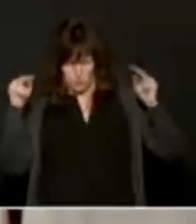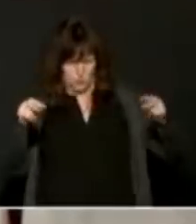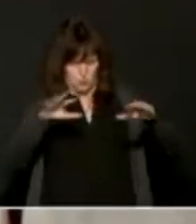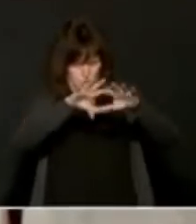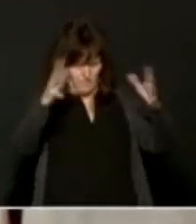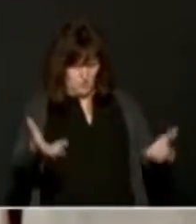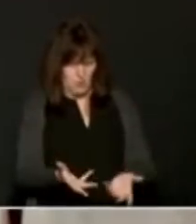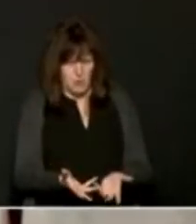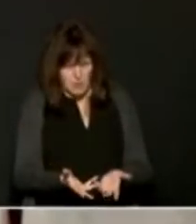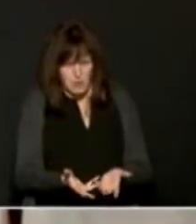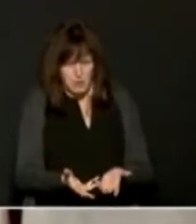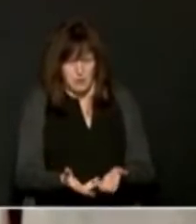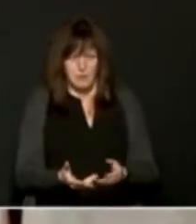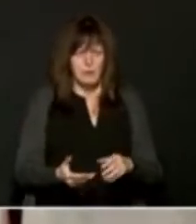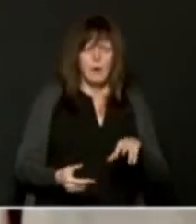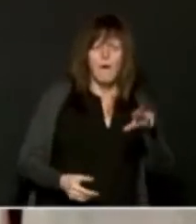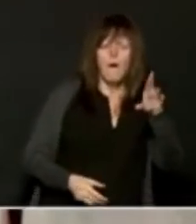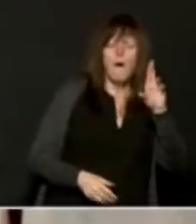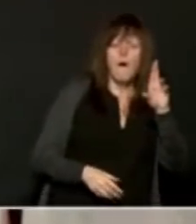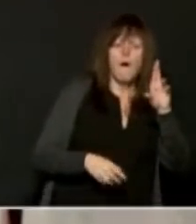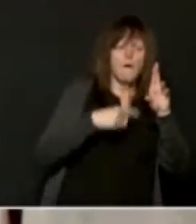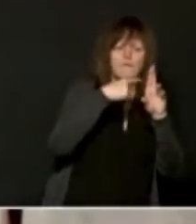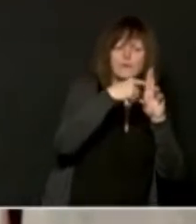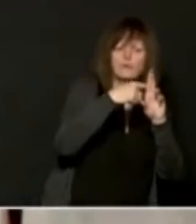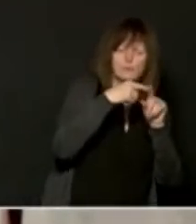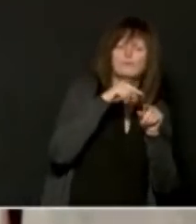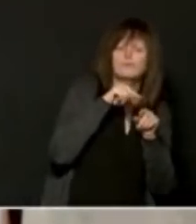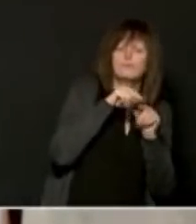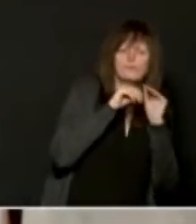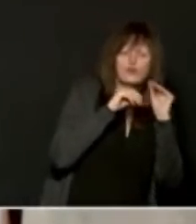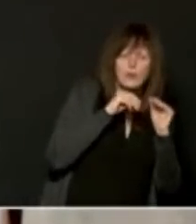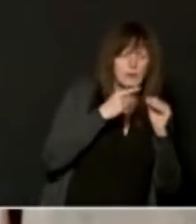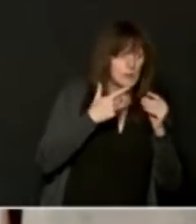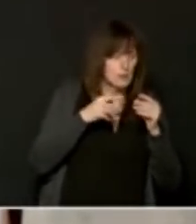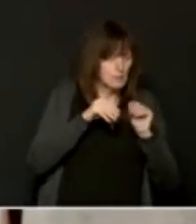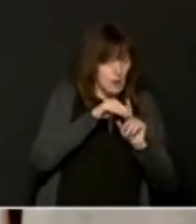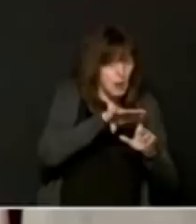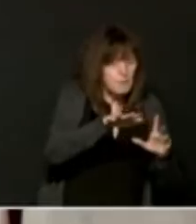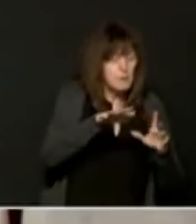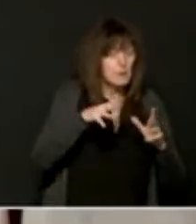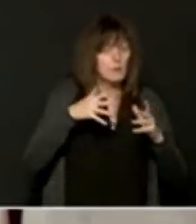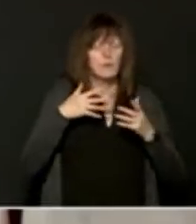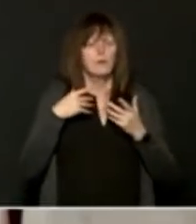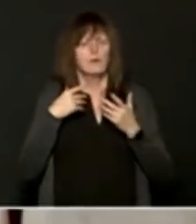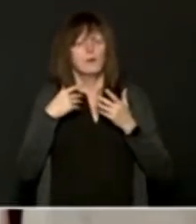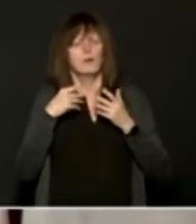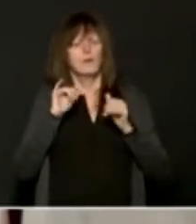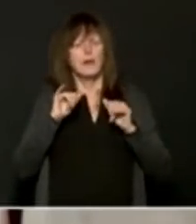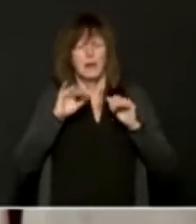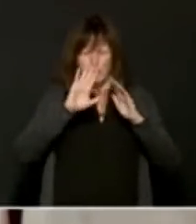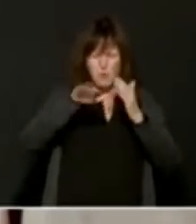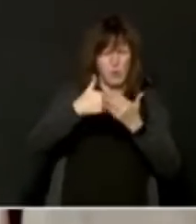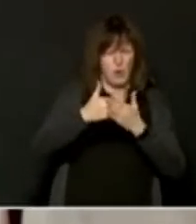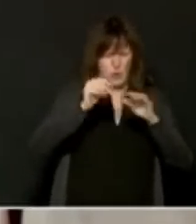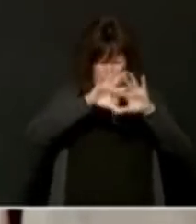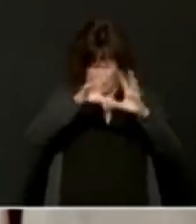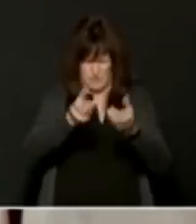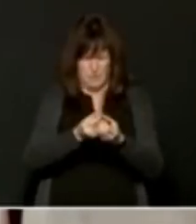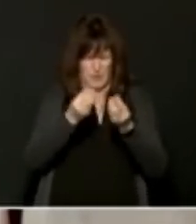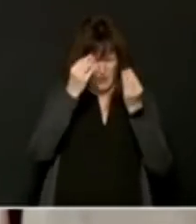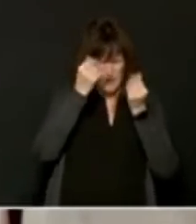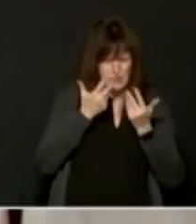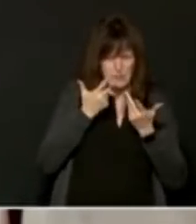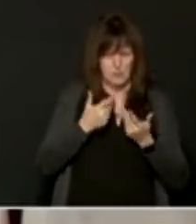effective in terms of transmission? All those various factors will go into a decision around when schools can open, keeping in mind